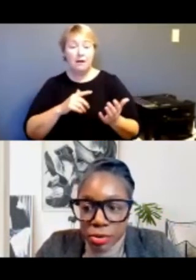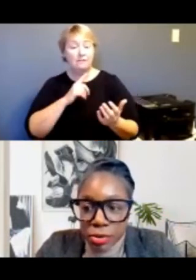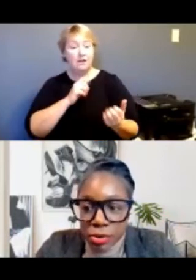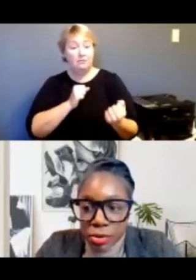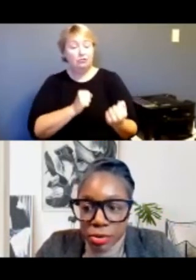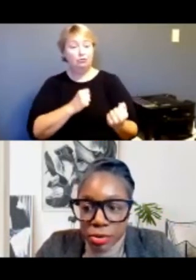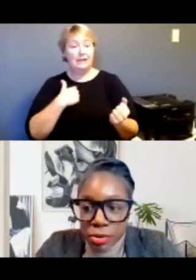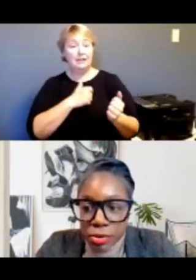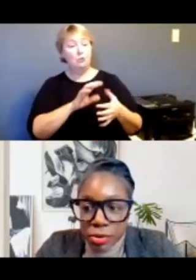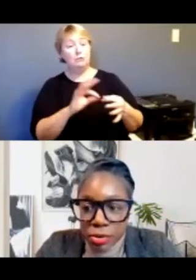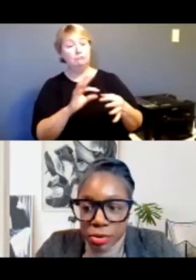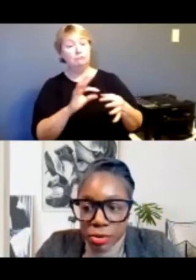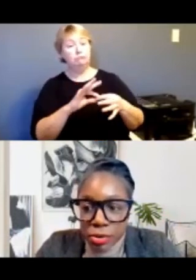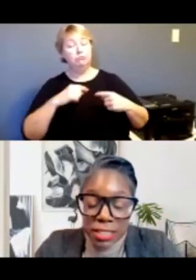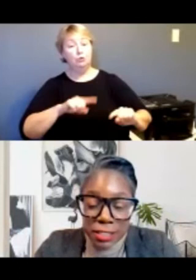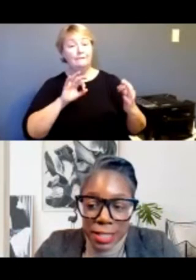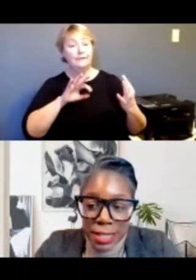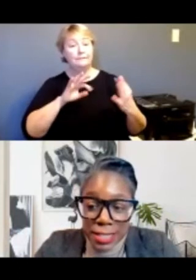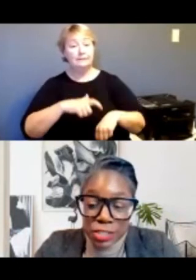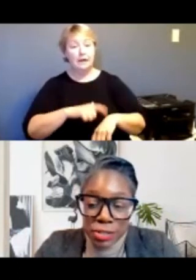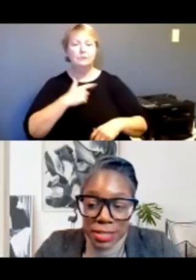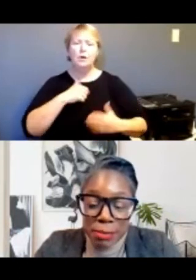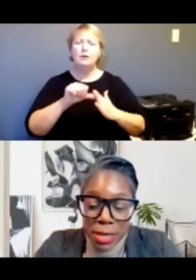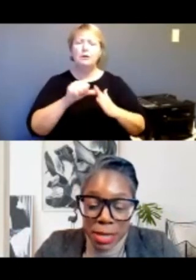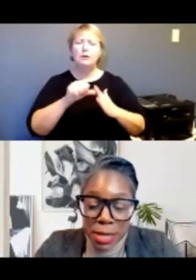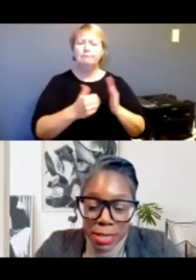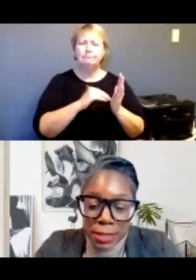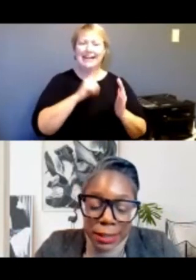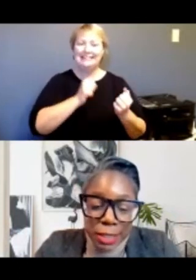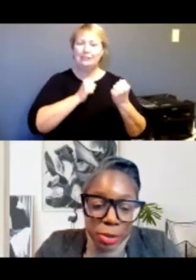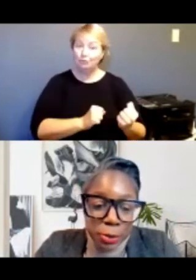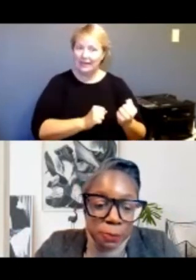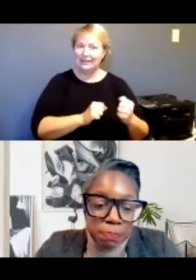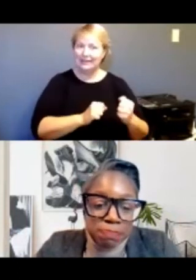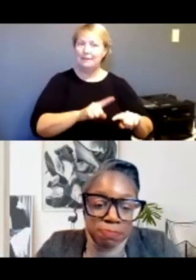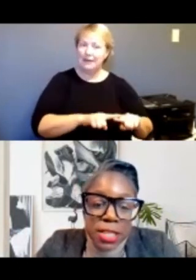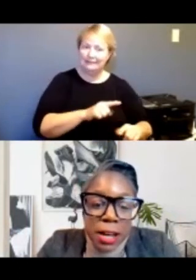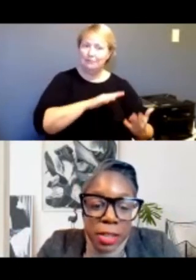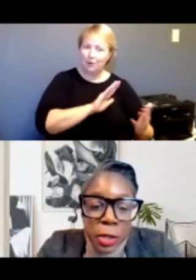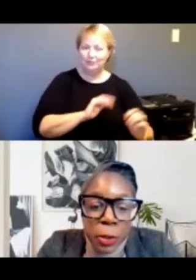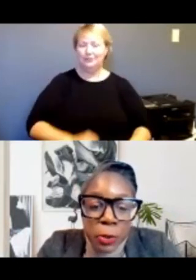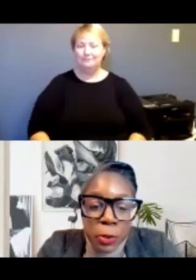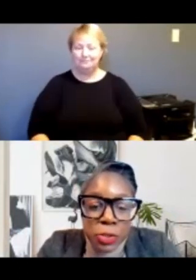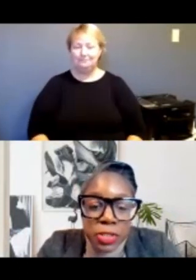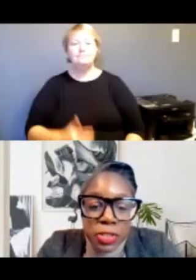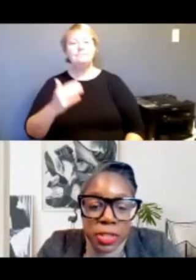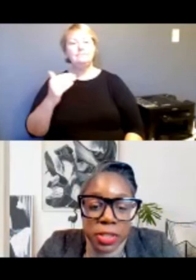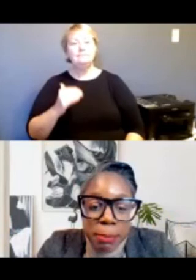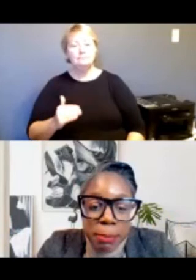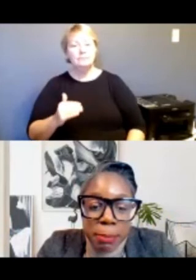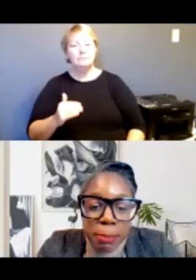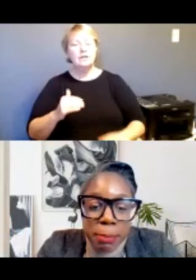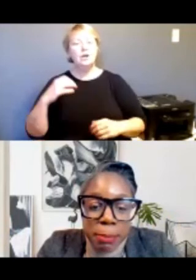the feedback session. So just want to reiterate that it is a strengths-based approach. The coach then compiles